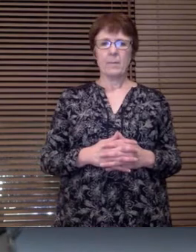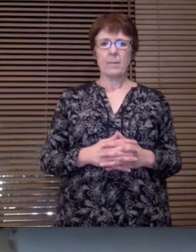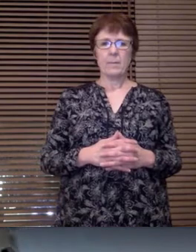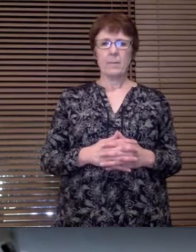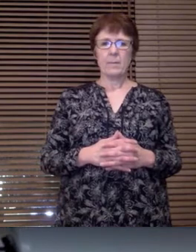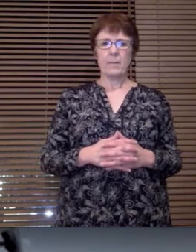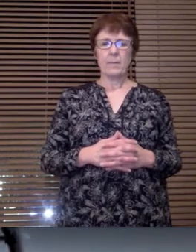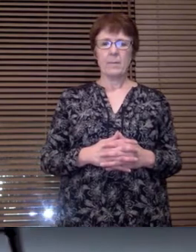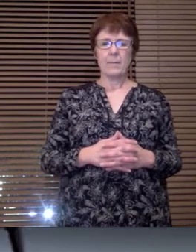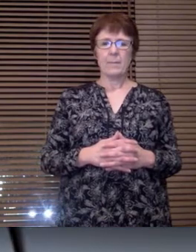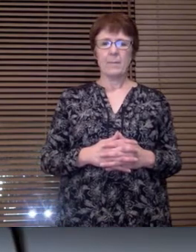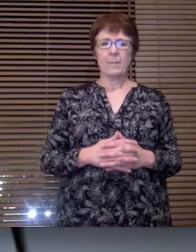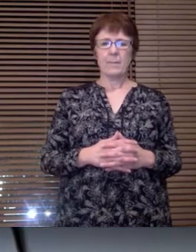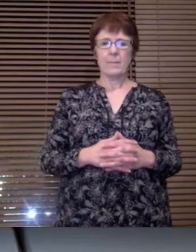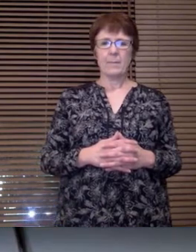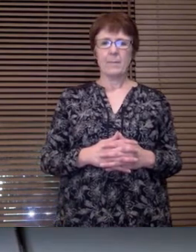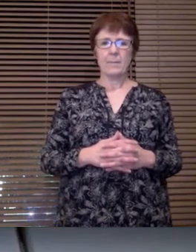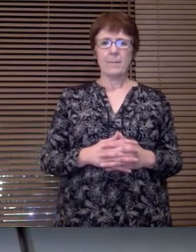Pushing tall, pushing tall.